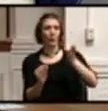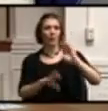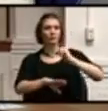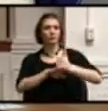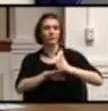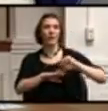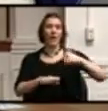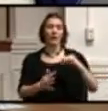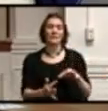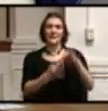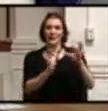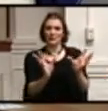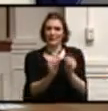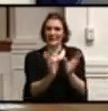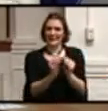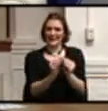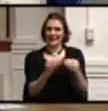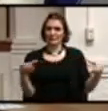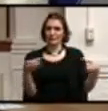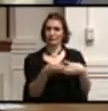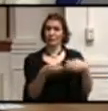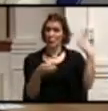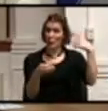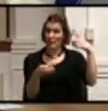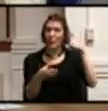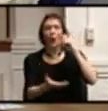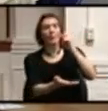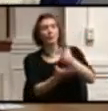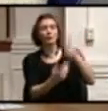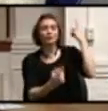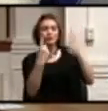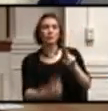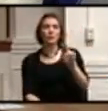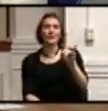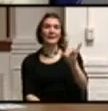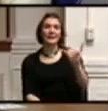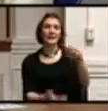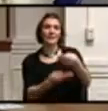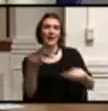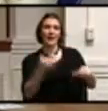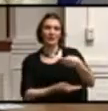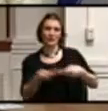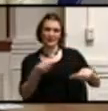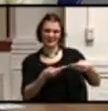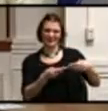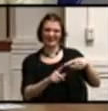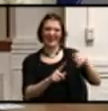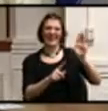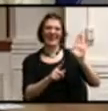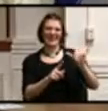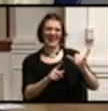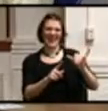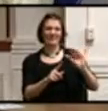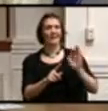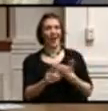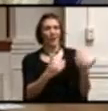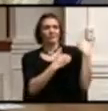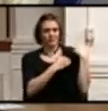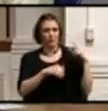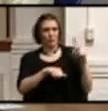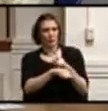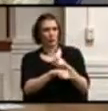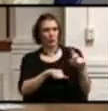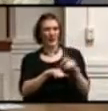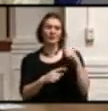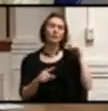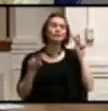another special meeting in order to approve and consider the utilities budget. Another part of what the Select Board has to do is